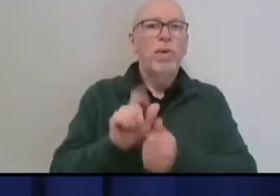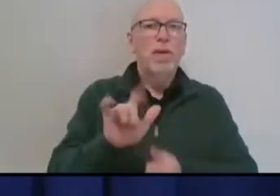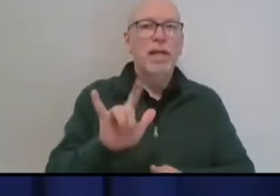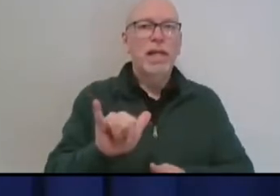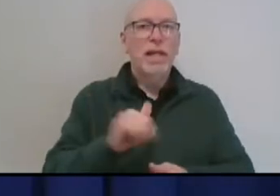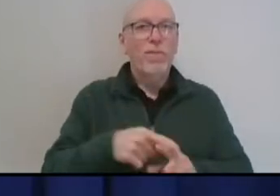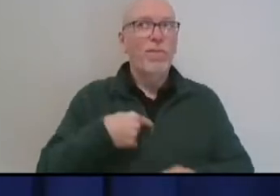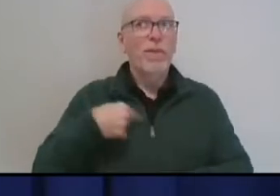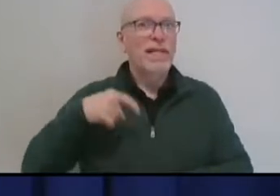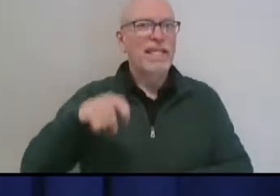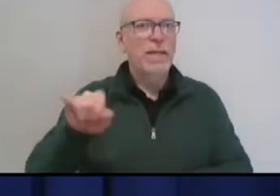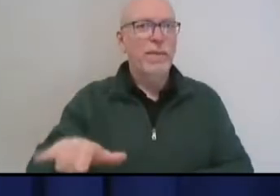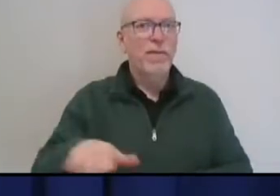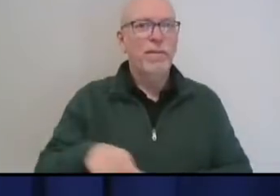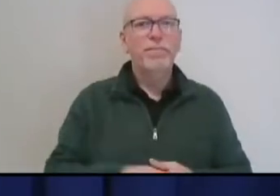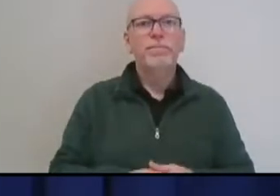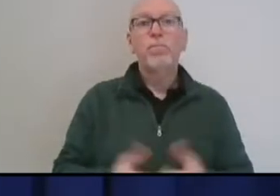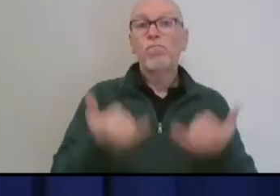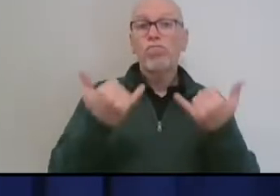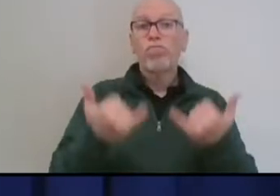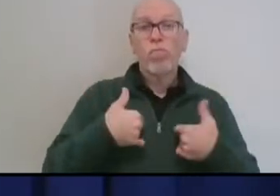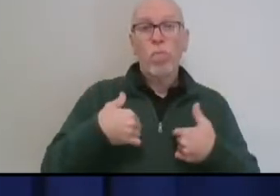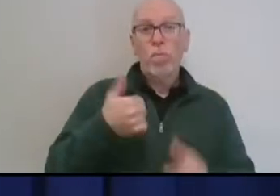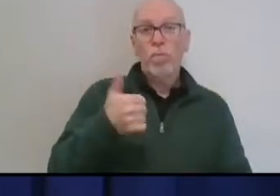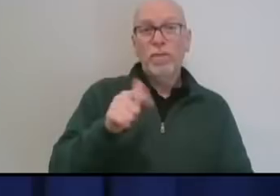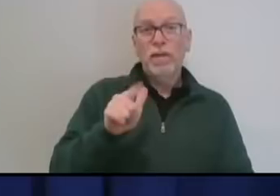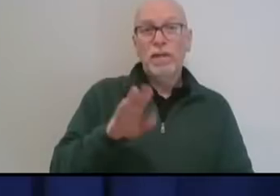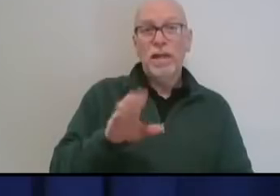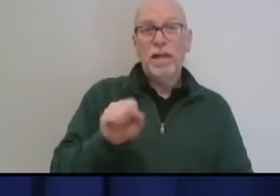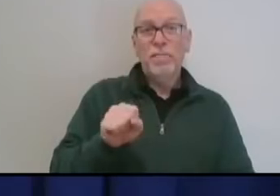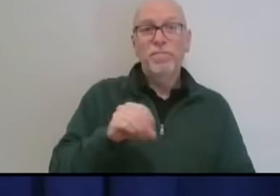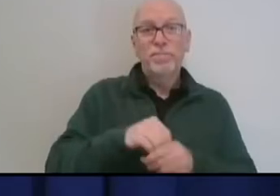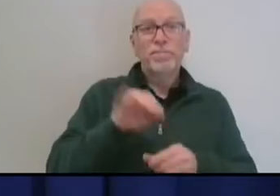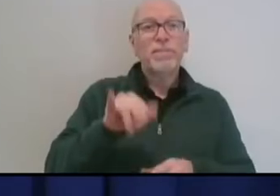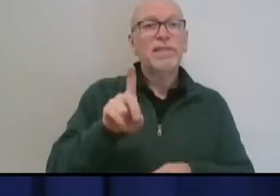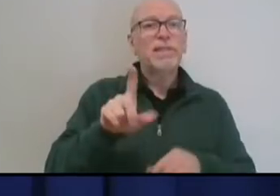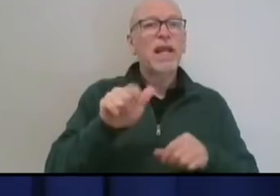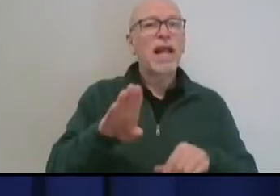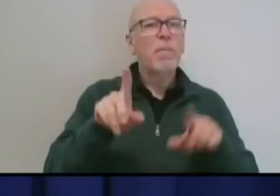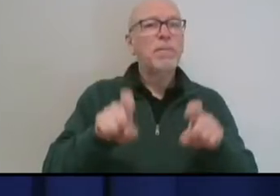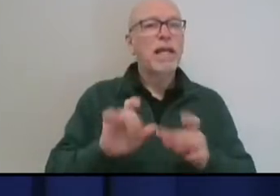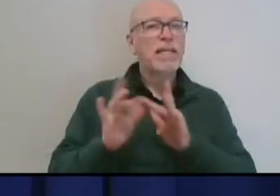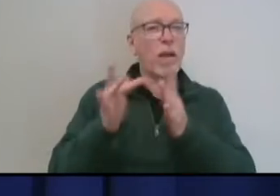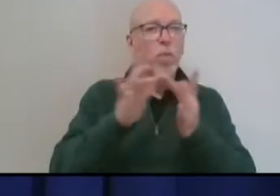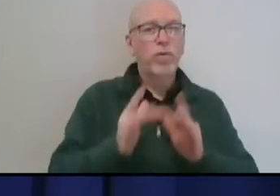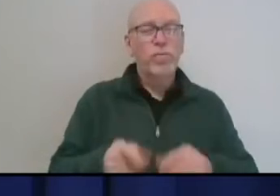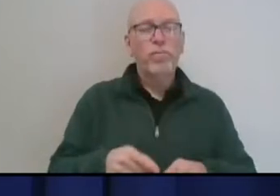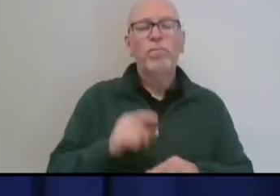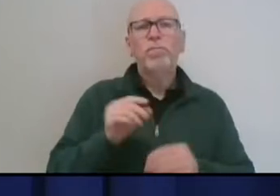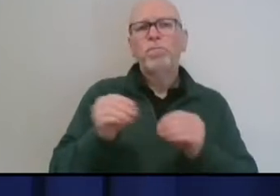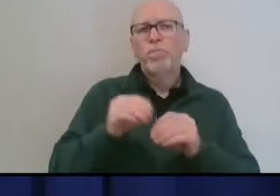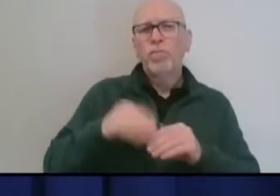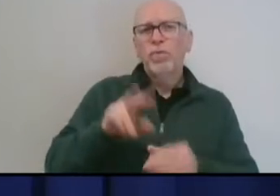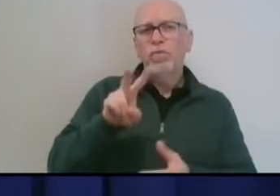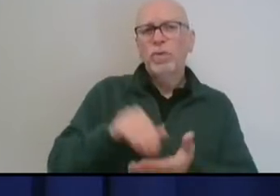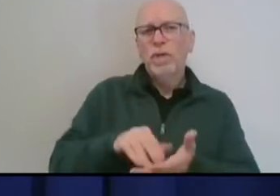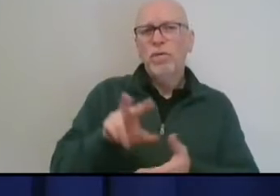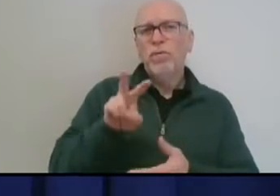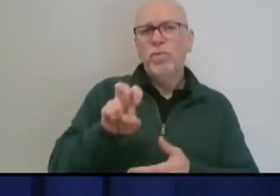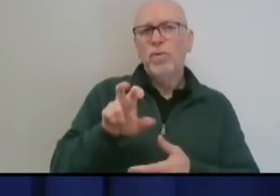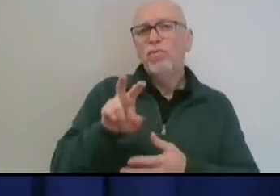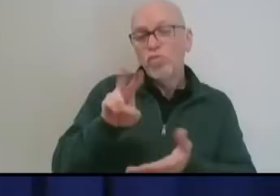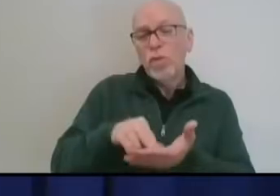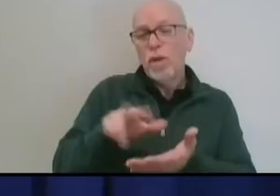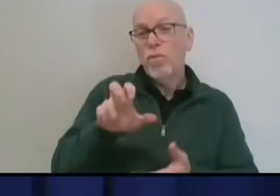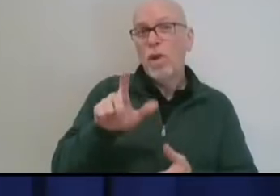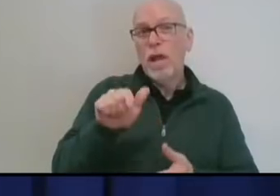need. Today, we have 10 labs as a part of our Indiana lab testing network, and more than 2,300 labs in total are reporting